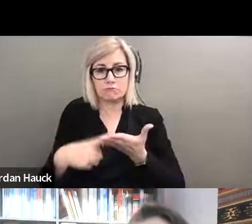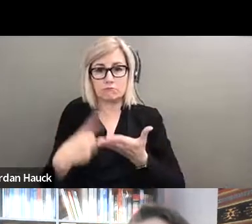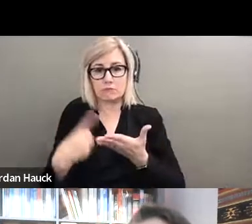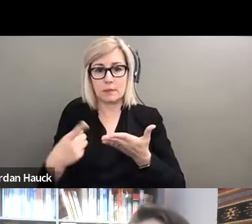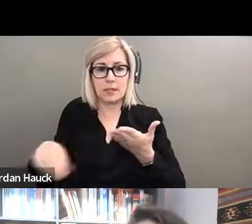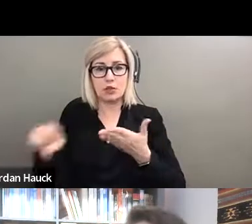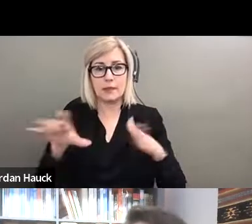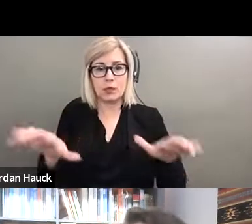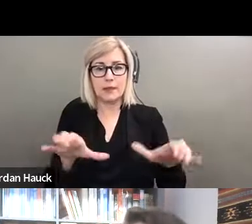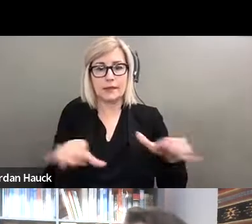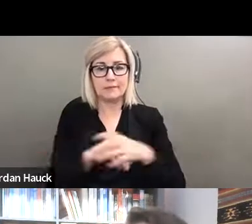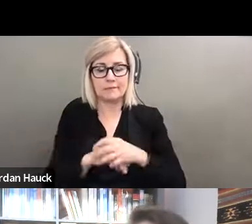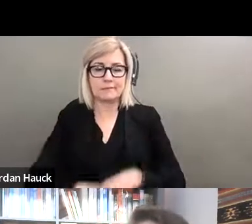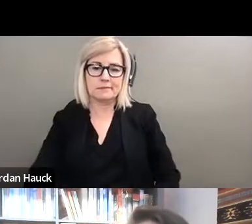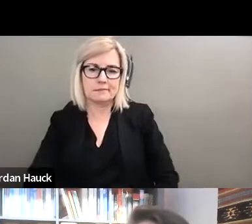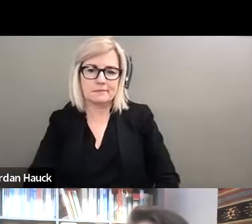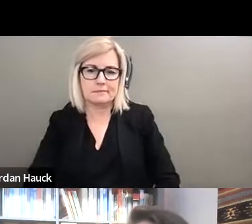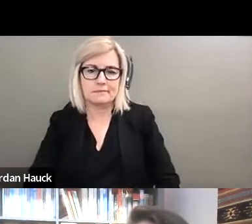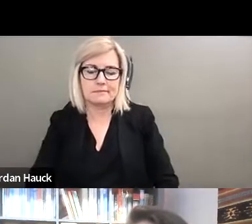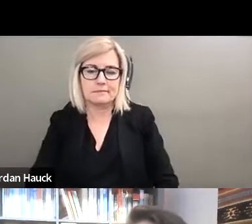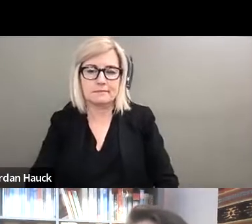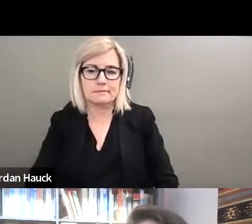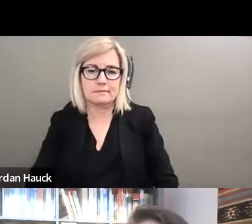been doing and want to chat about?